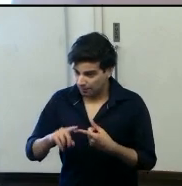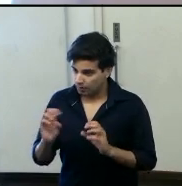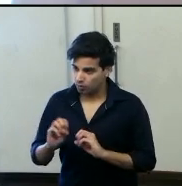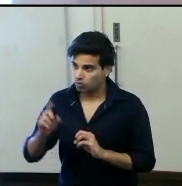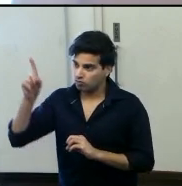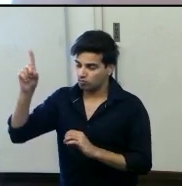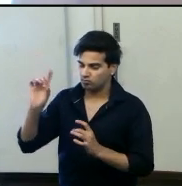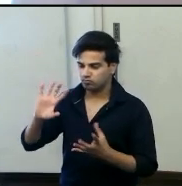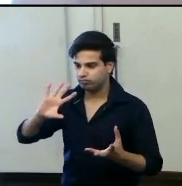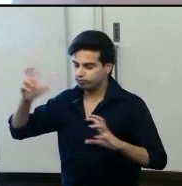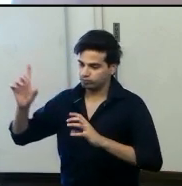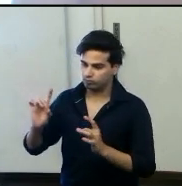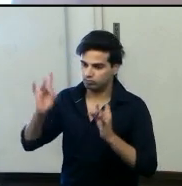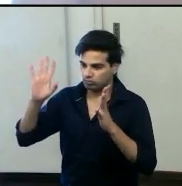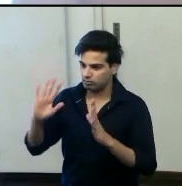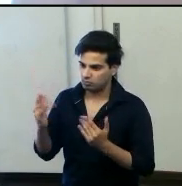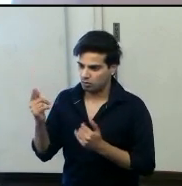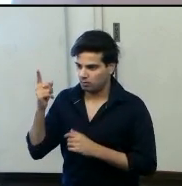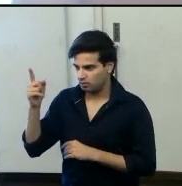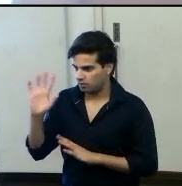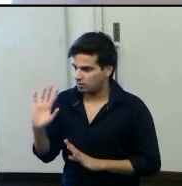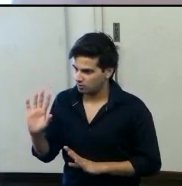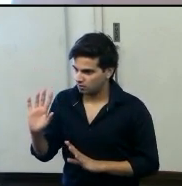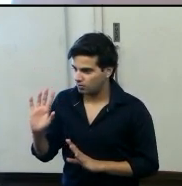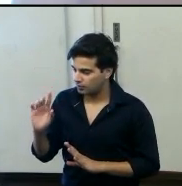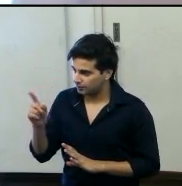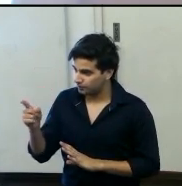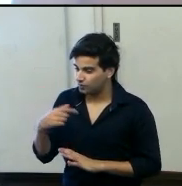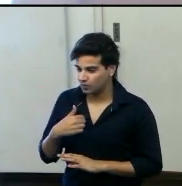will be very angry. So